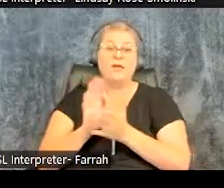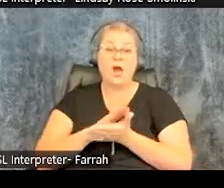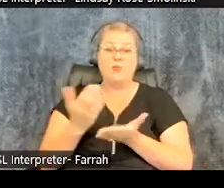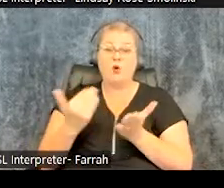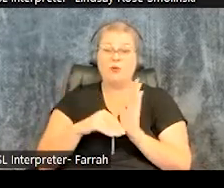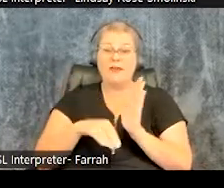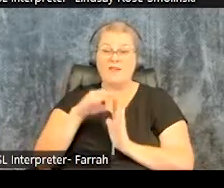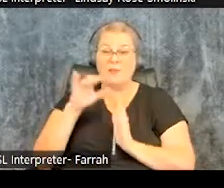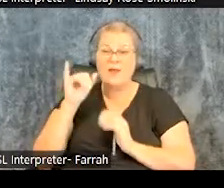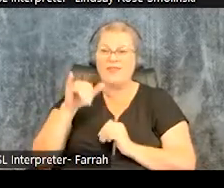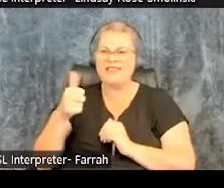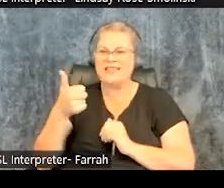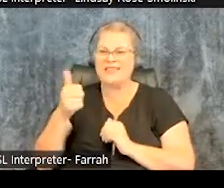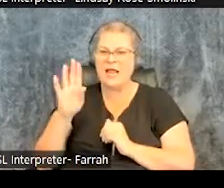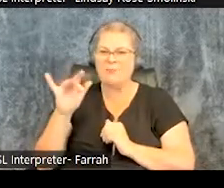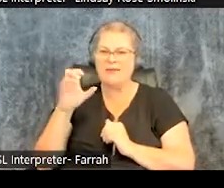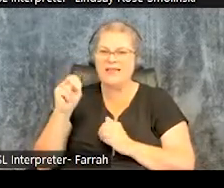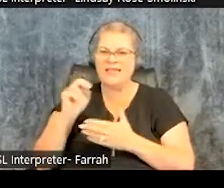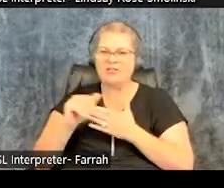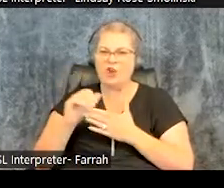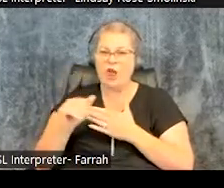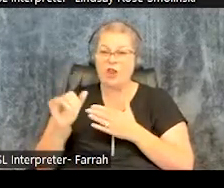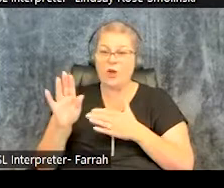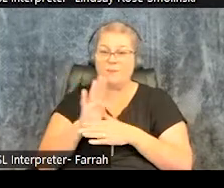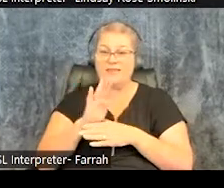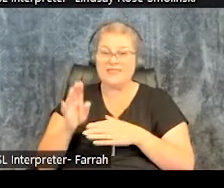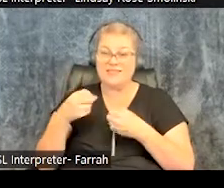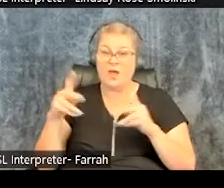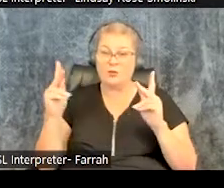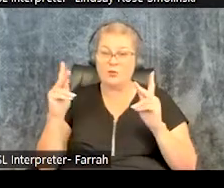$10 billion business opportunity.